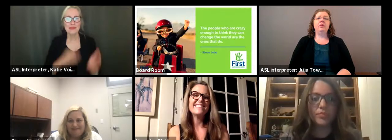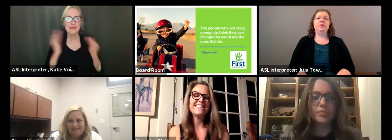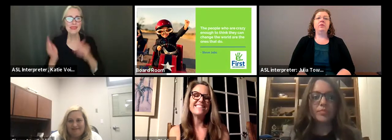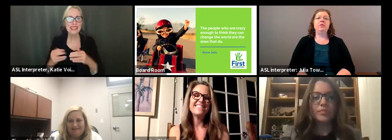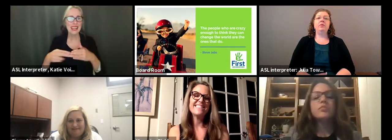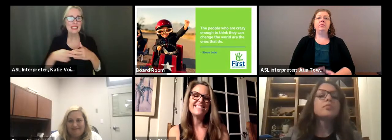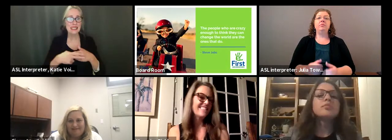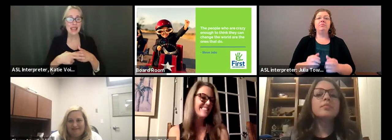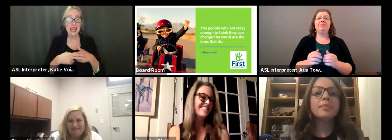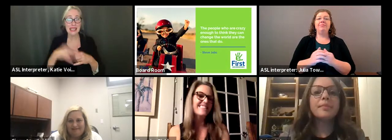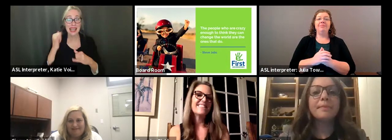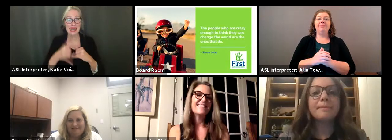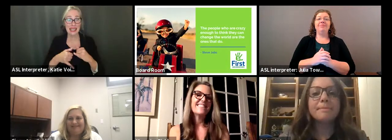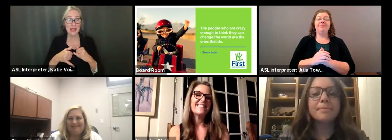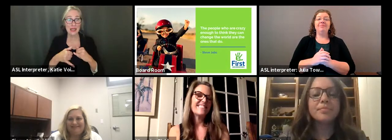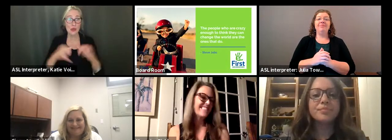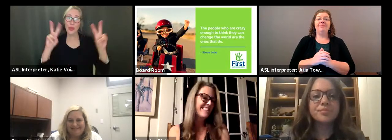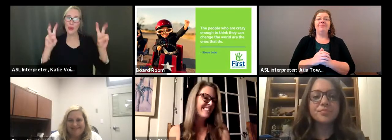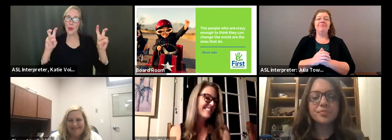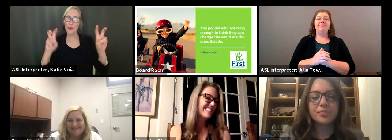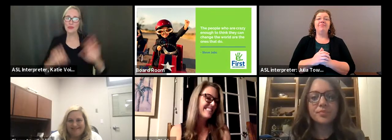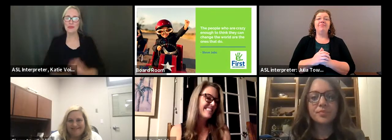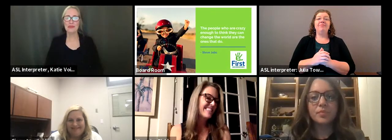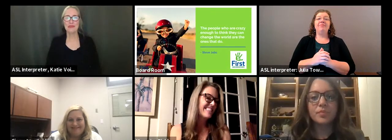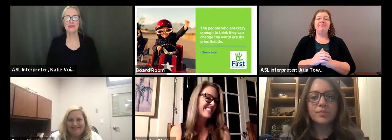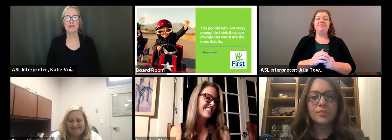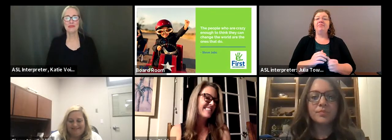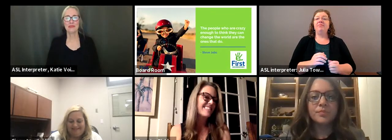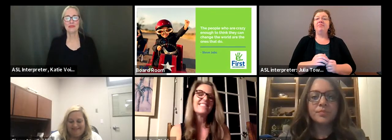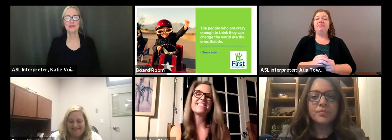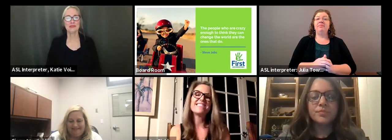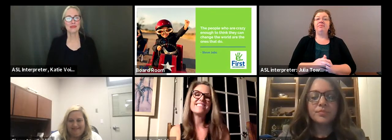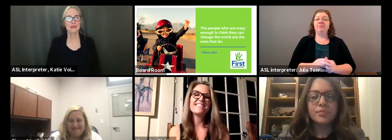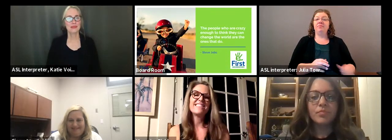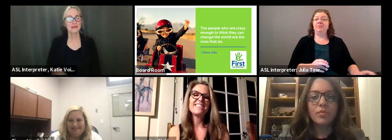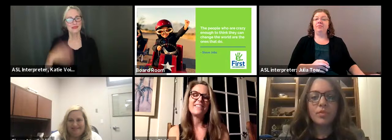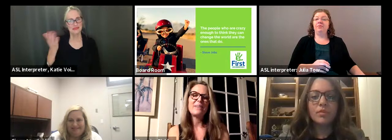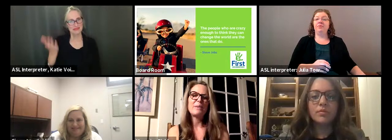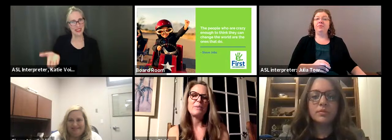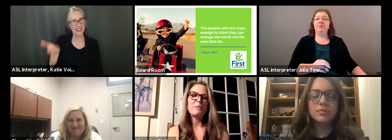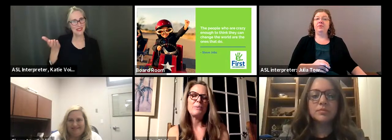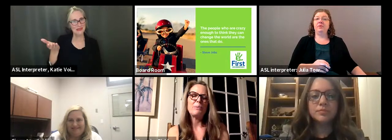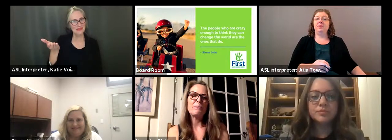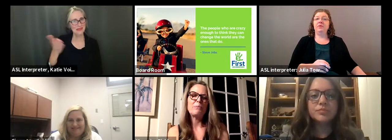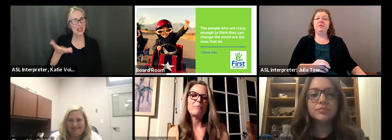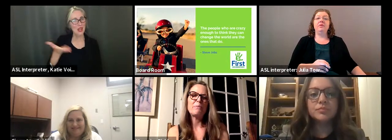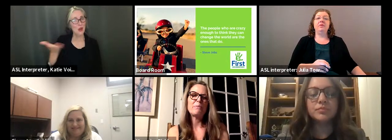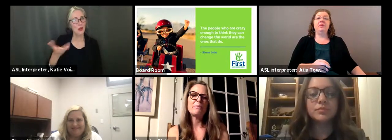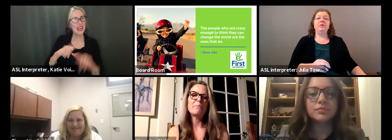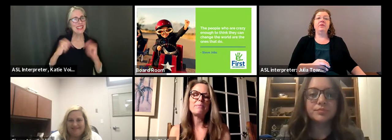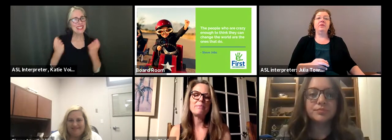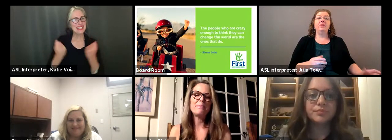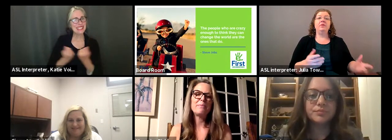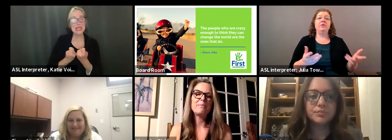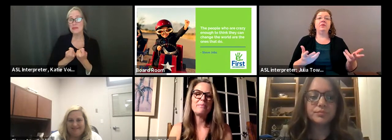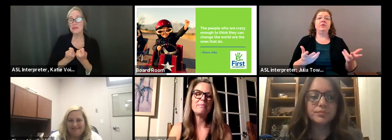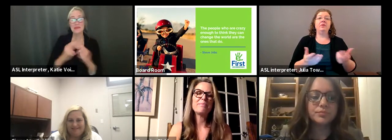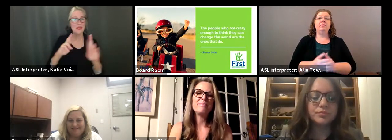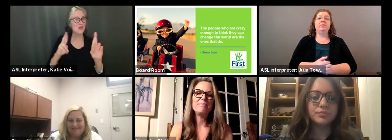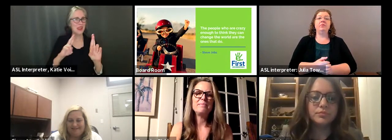So we're going to leave you with this quote, and we are here as a team to answer any questions that you might